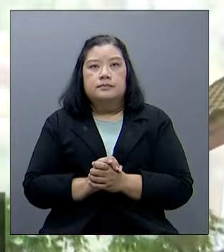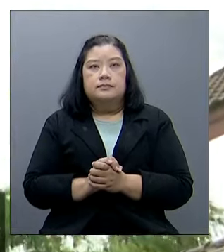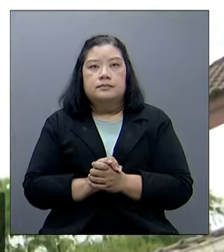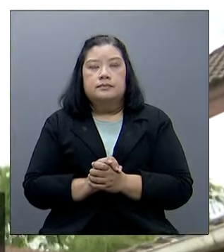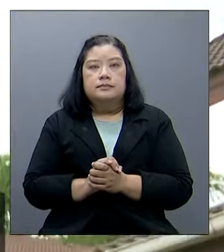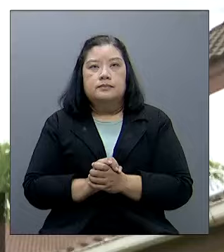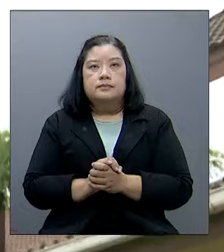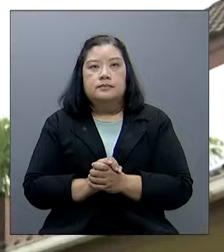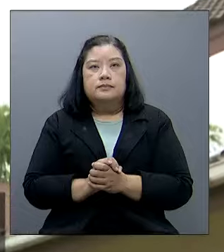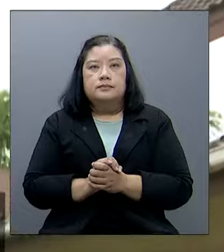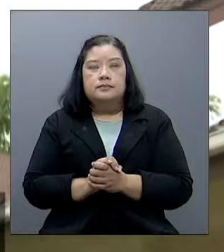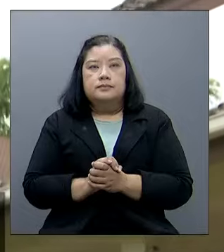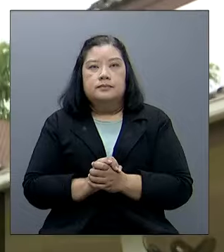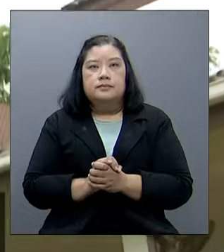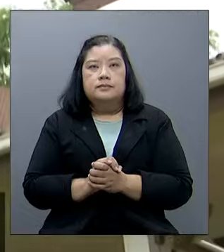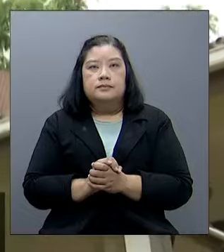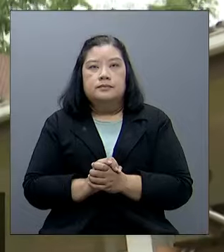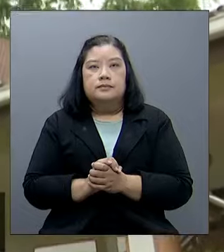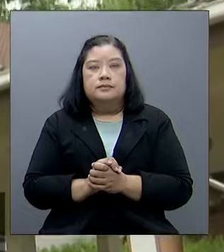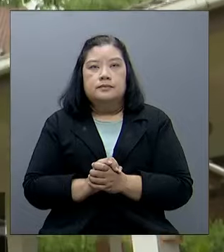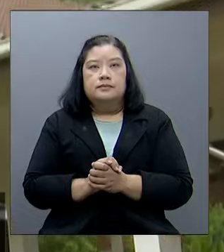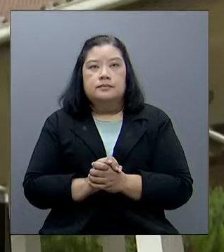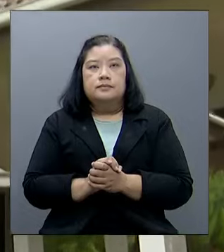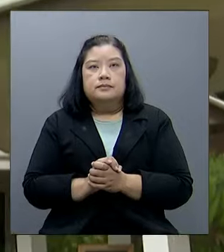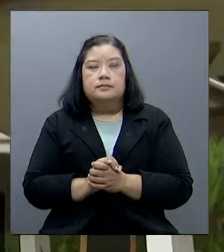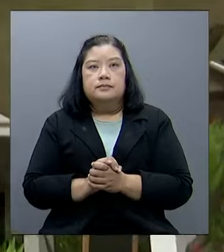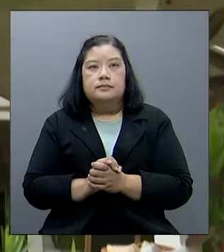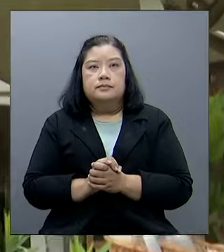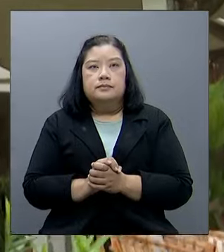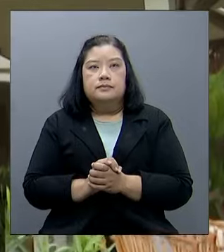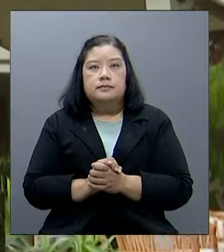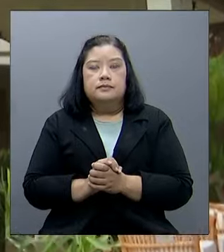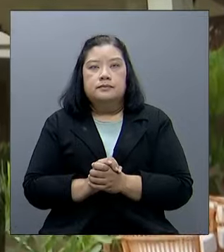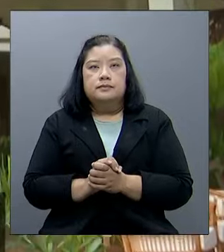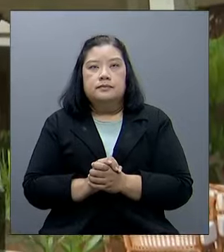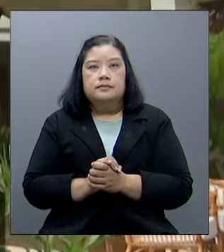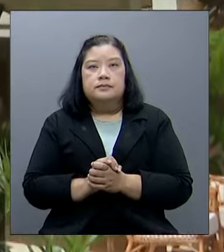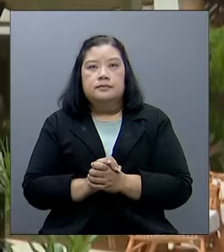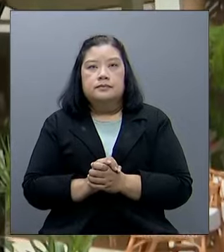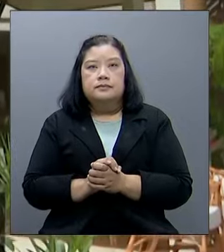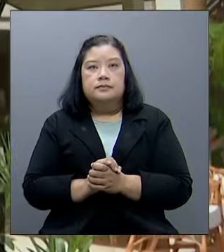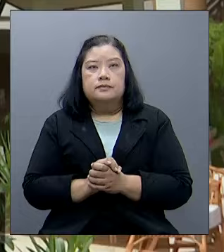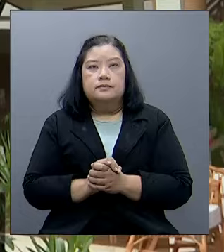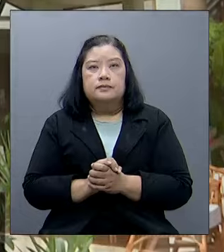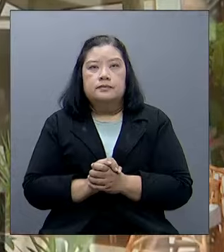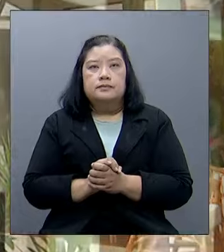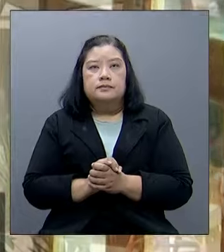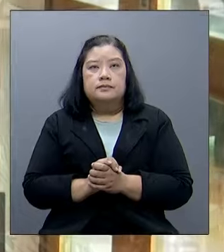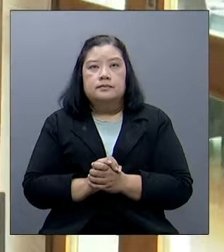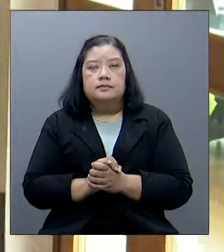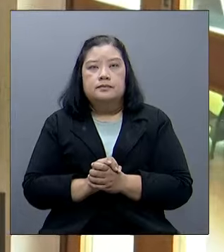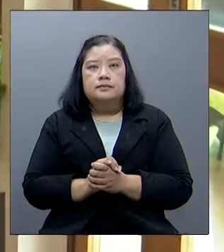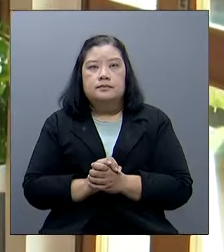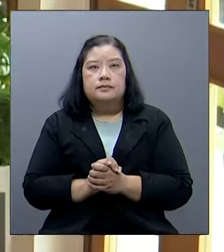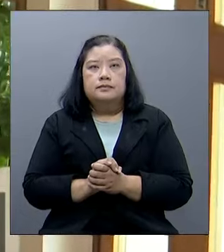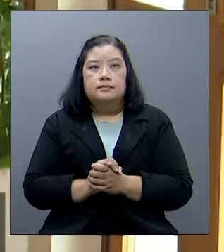Training Center here. So we did 1 year construction and then we welcome our first students. I opened